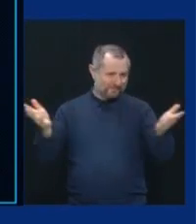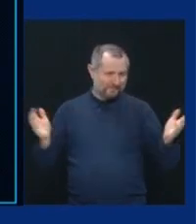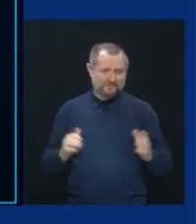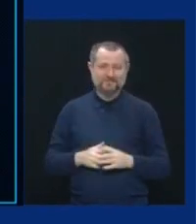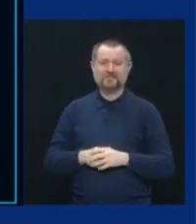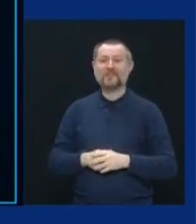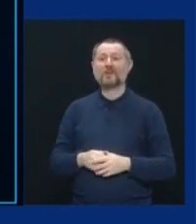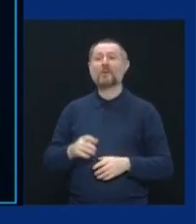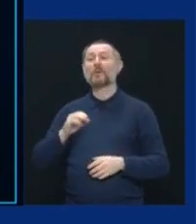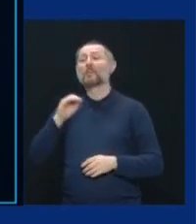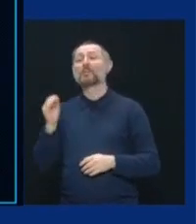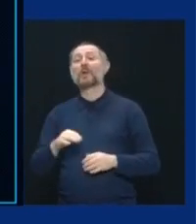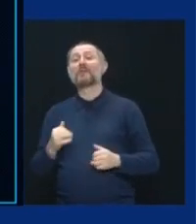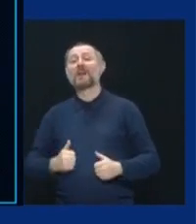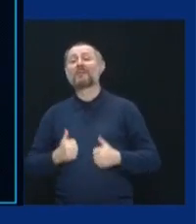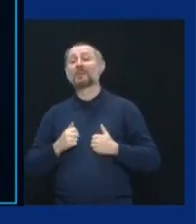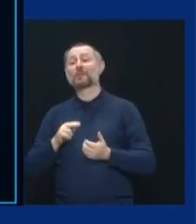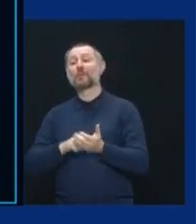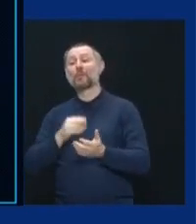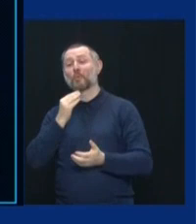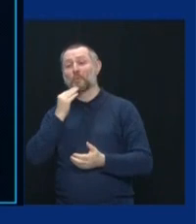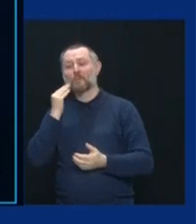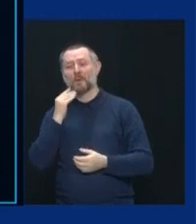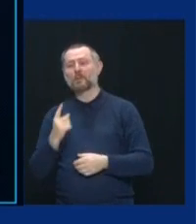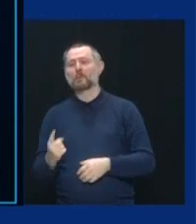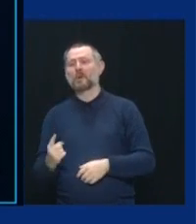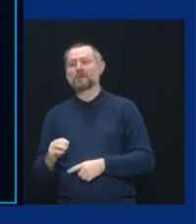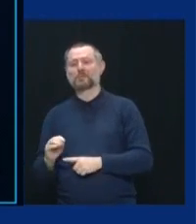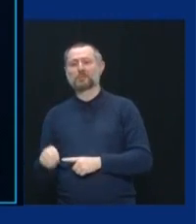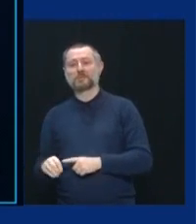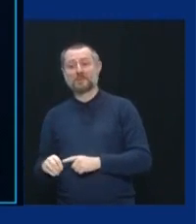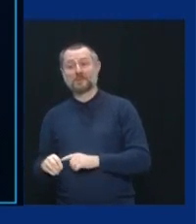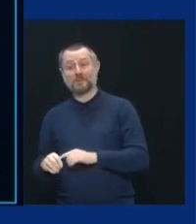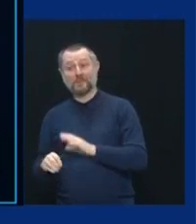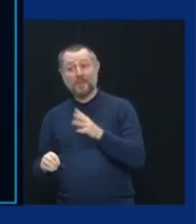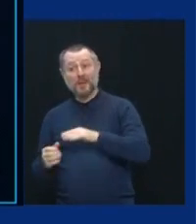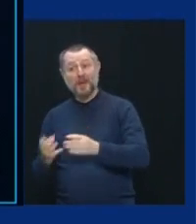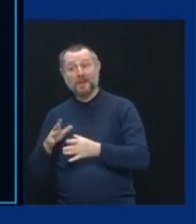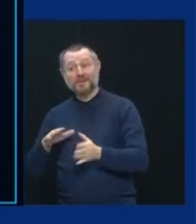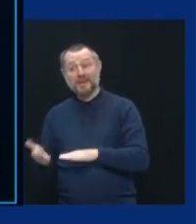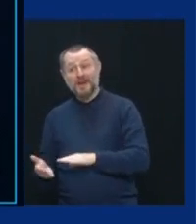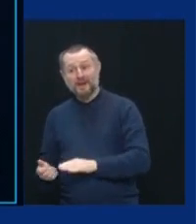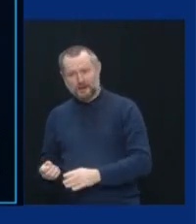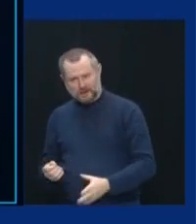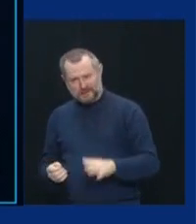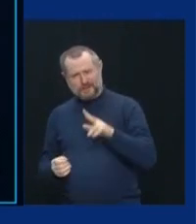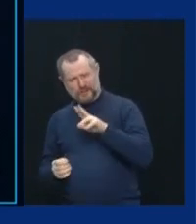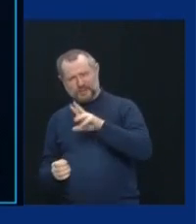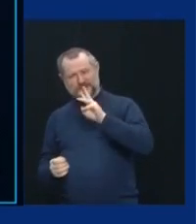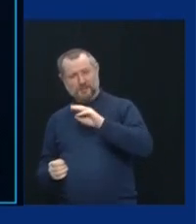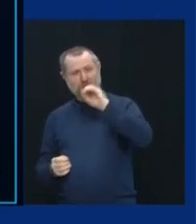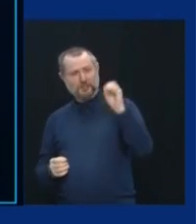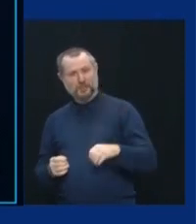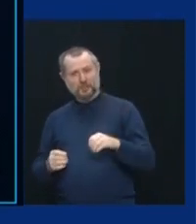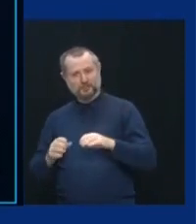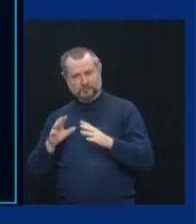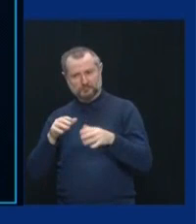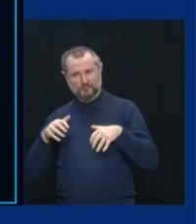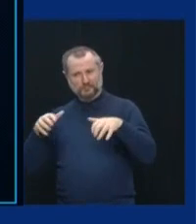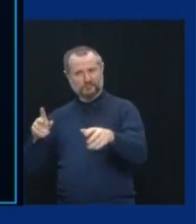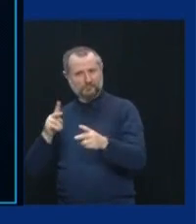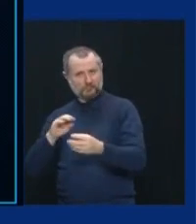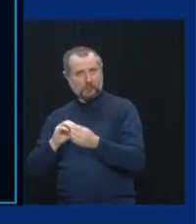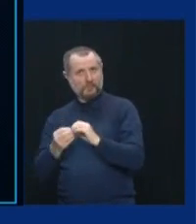nursing homes? 1%. 1% had 36% of the deaths. New York